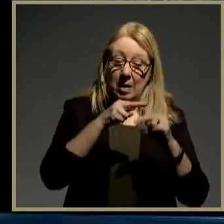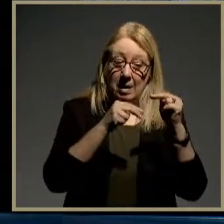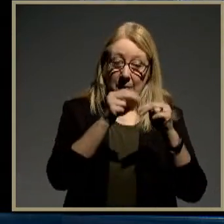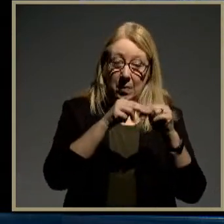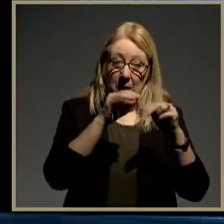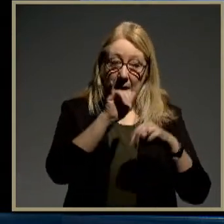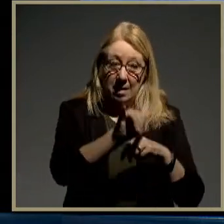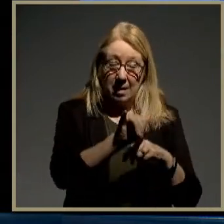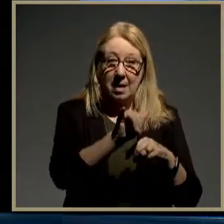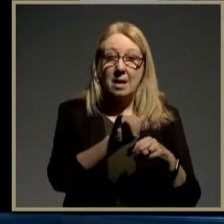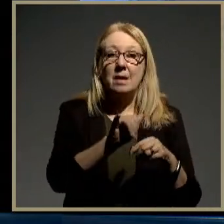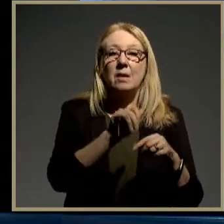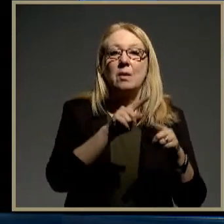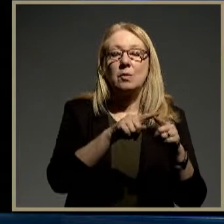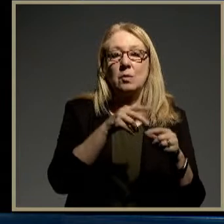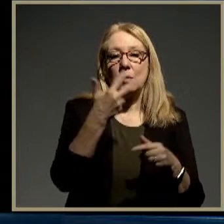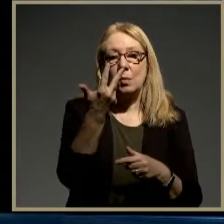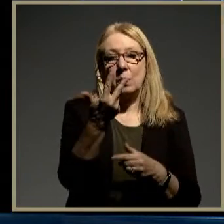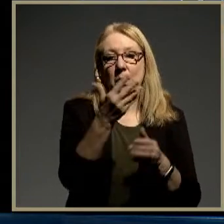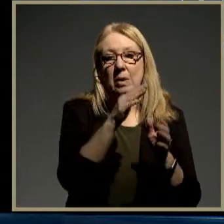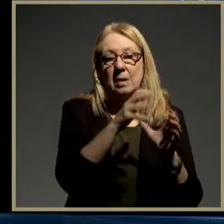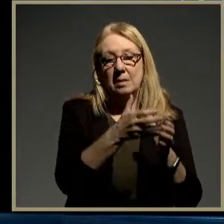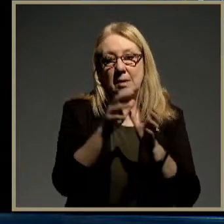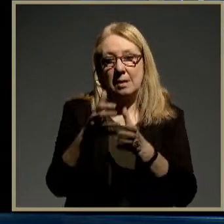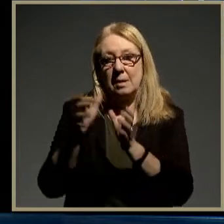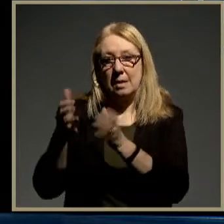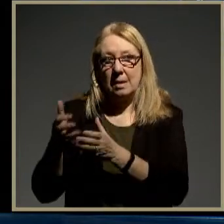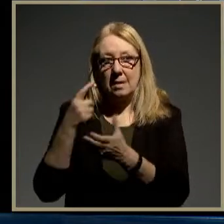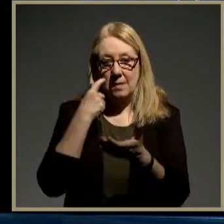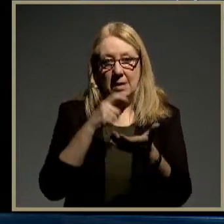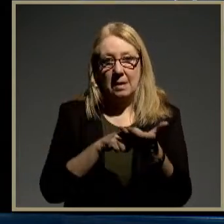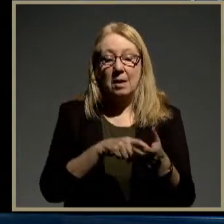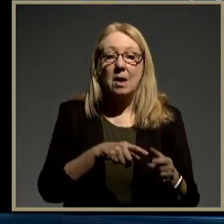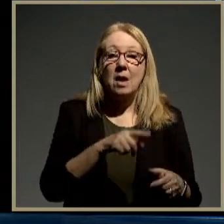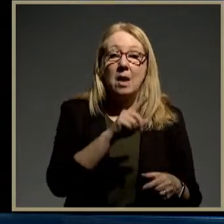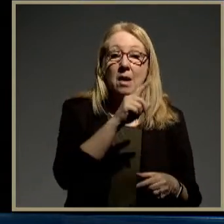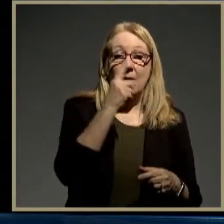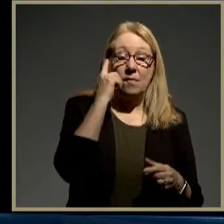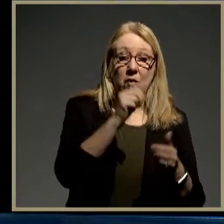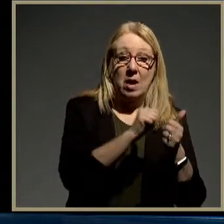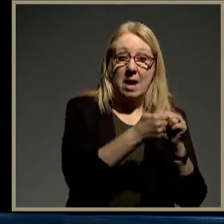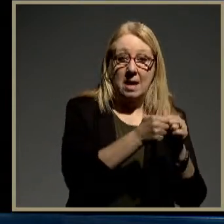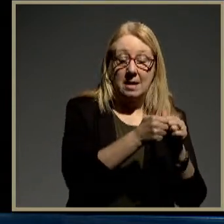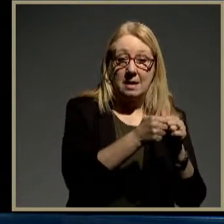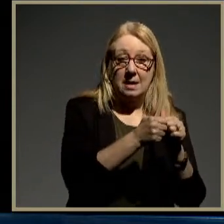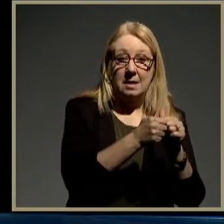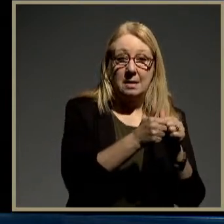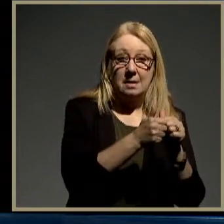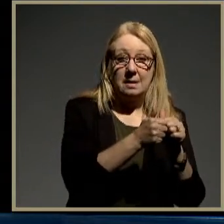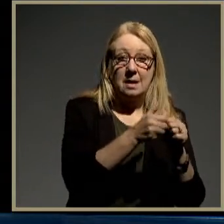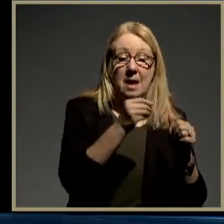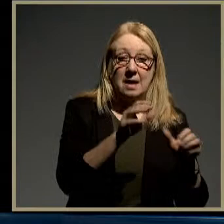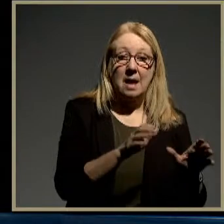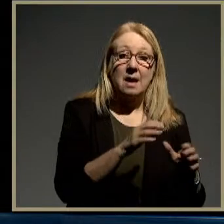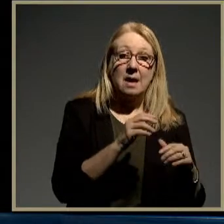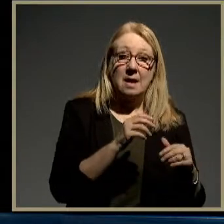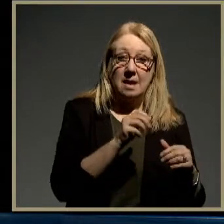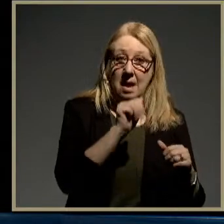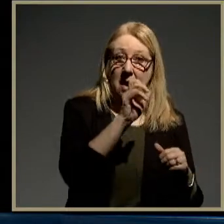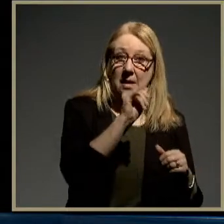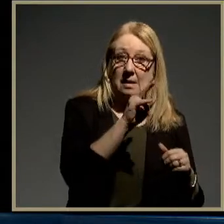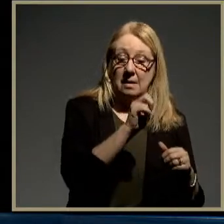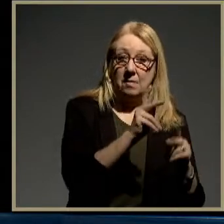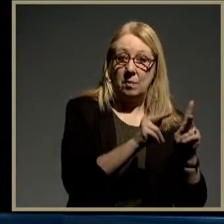things into these three centers of distinction. The Center for Athletes and Active Individuals with